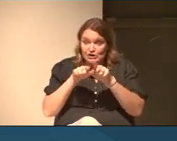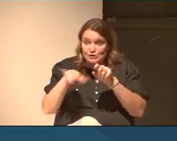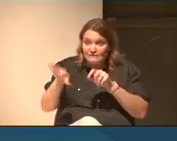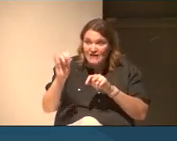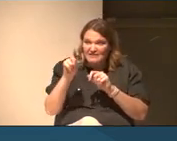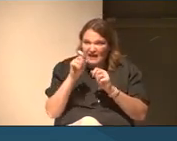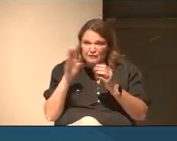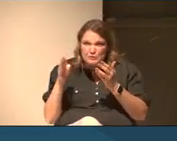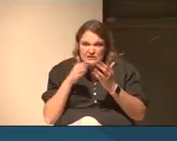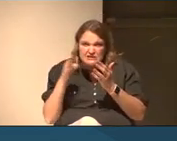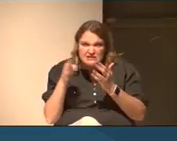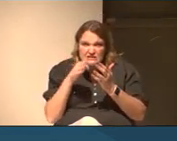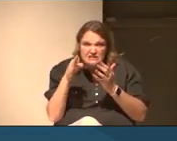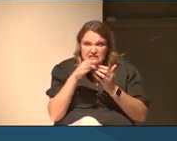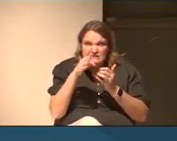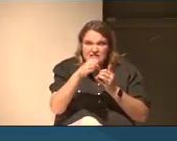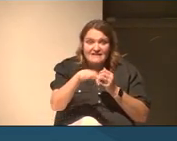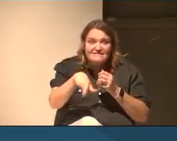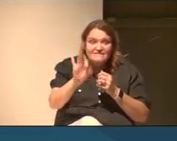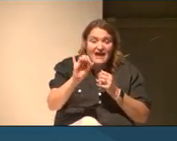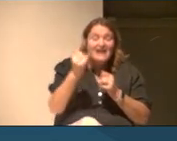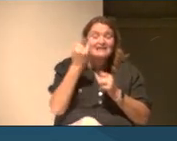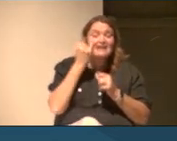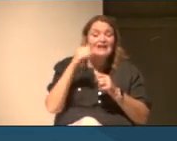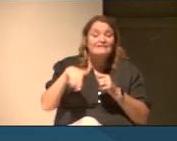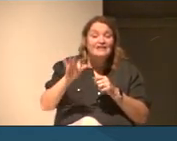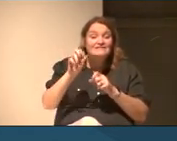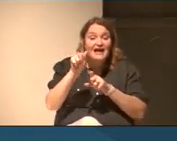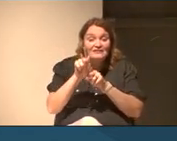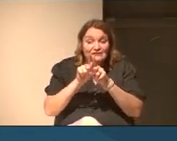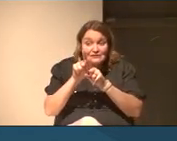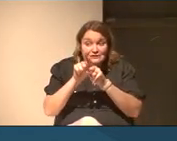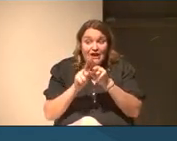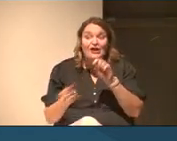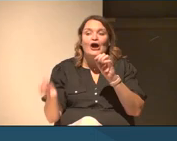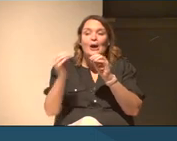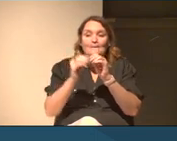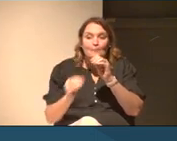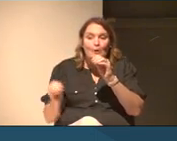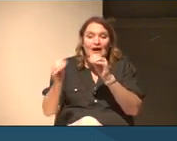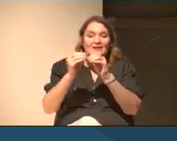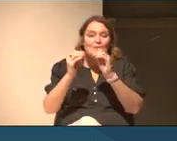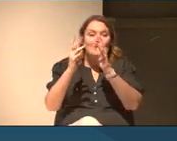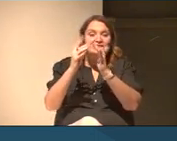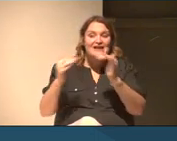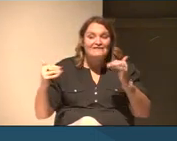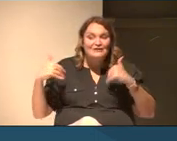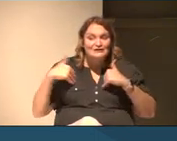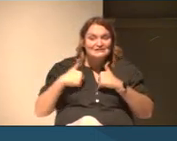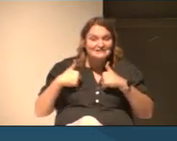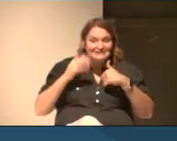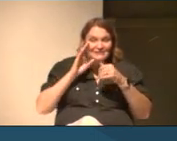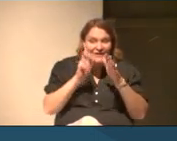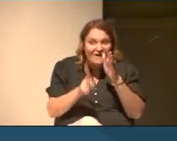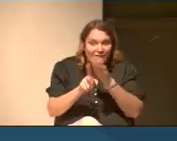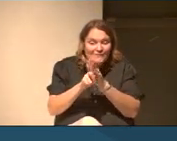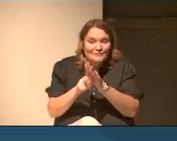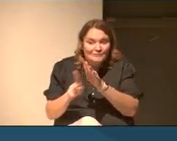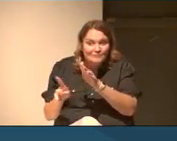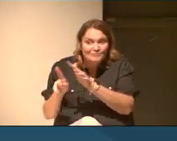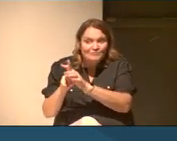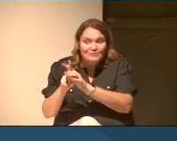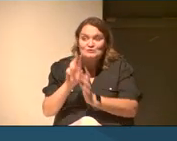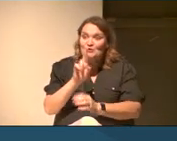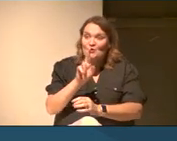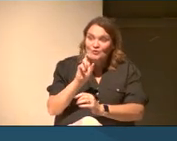and find that. And if they find the sea star, then more and more diverse creatures will come, and that's representative of the reef being able